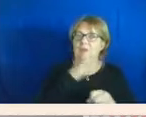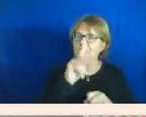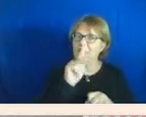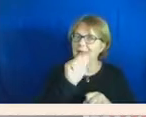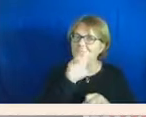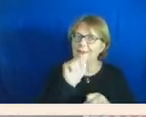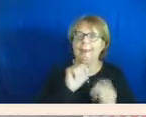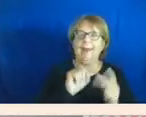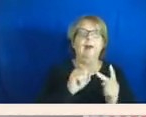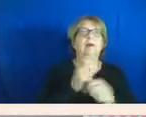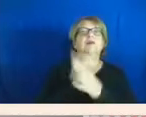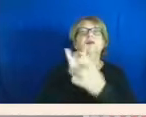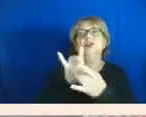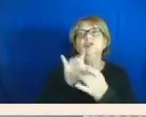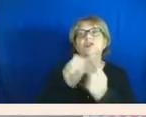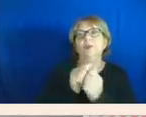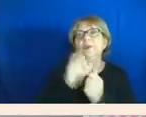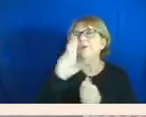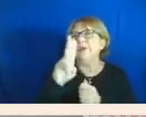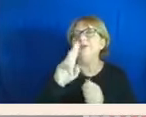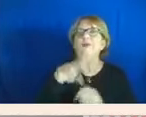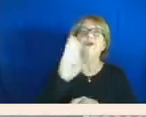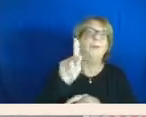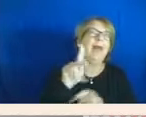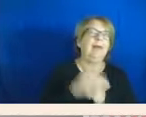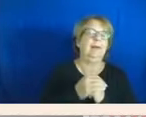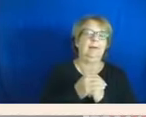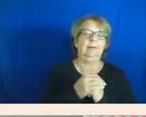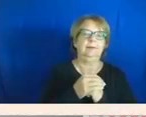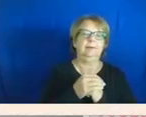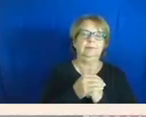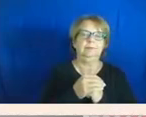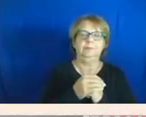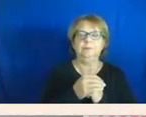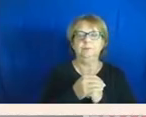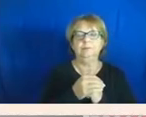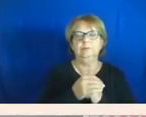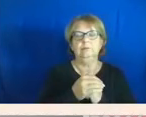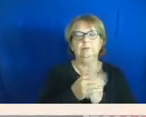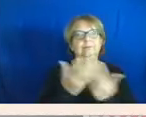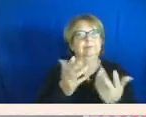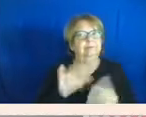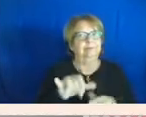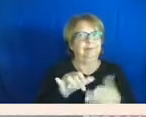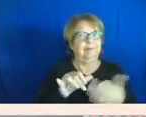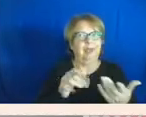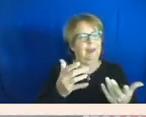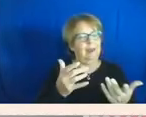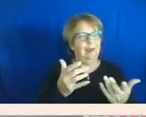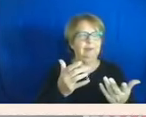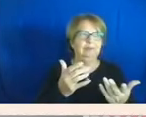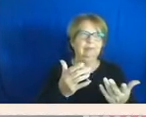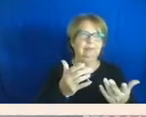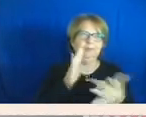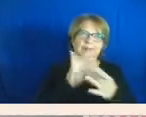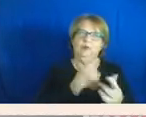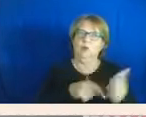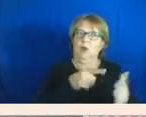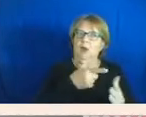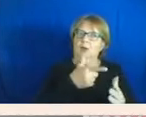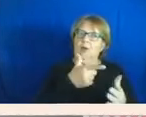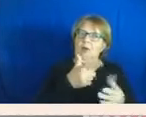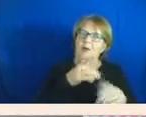credit union or a bank, and it's indicative of what's available to them there. And don't use it to buy pizza